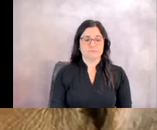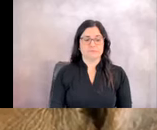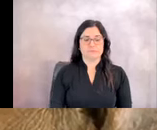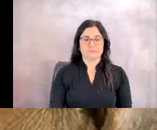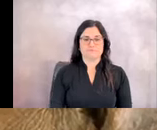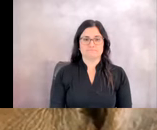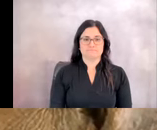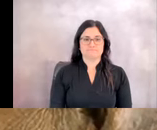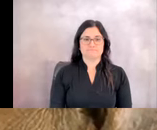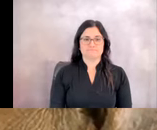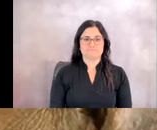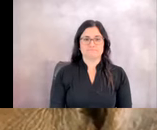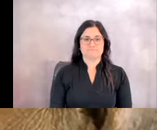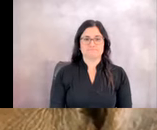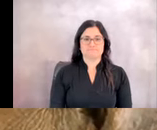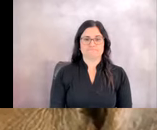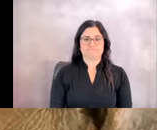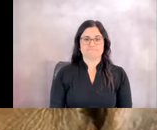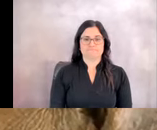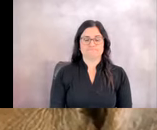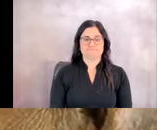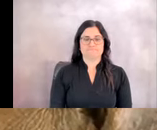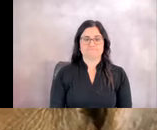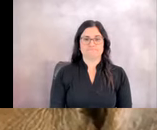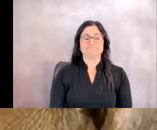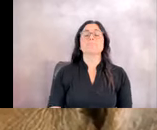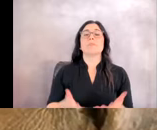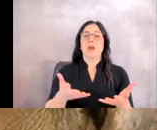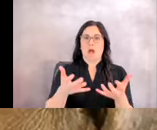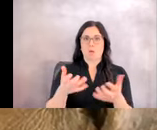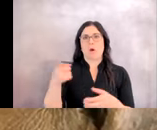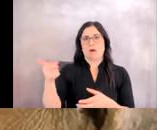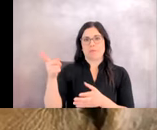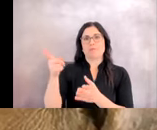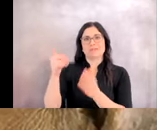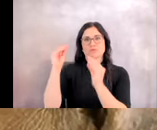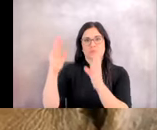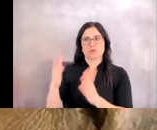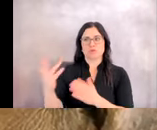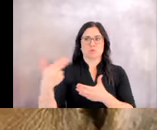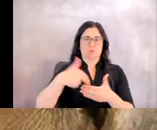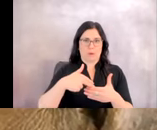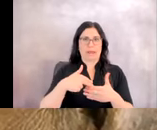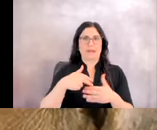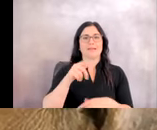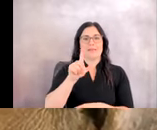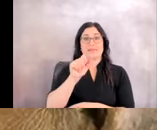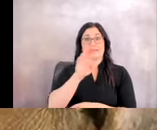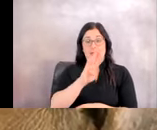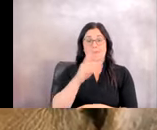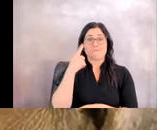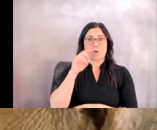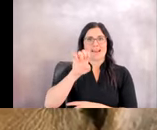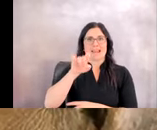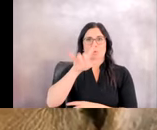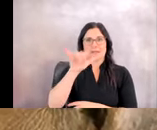I would invite that instructor to join the RAM Racial Equity Lab, so that we can really talk about